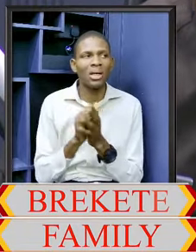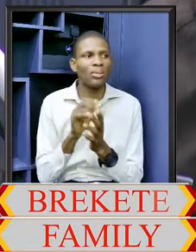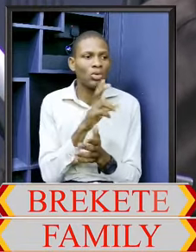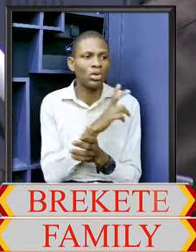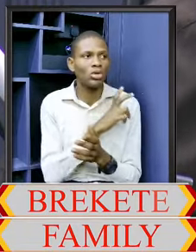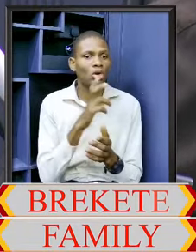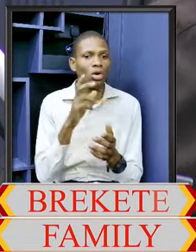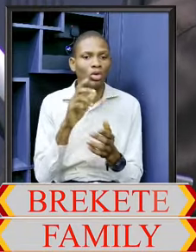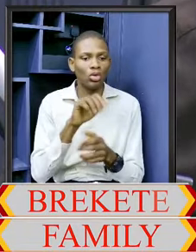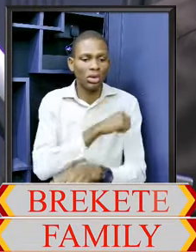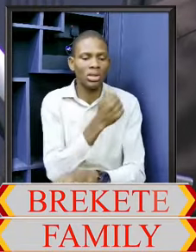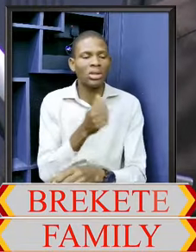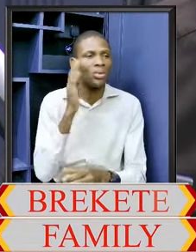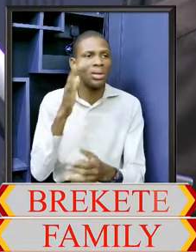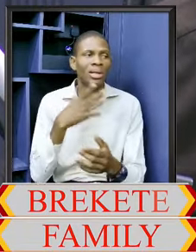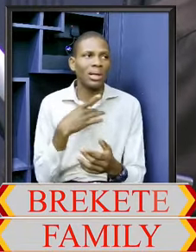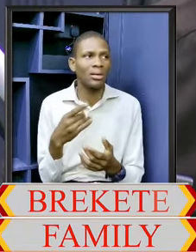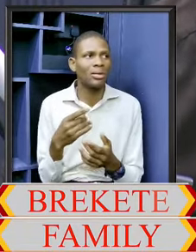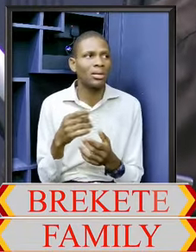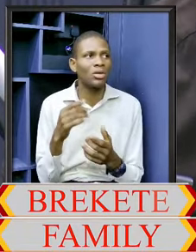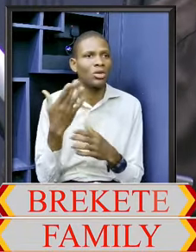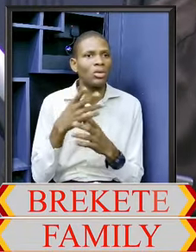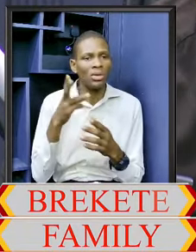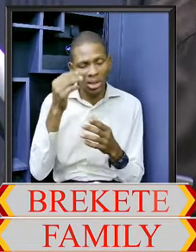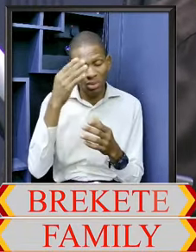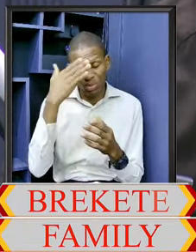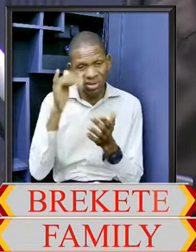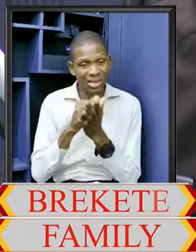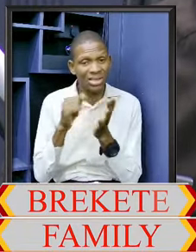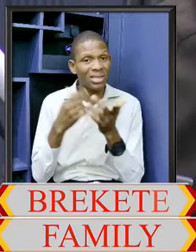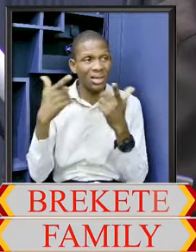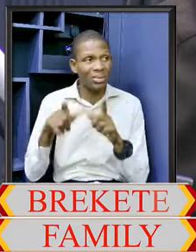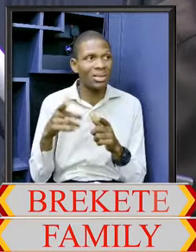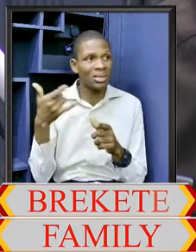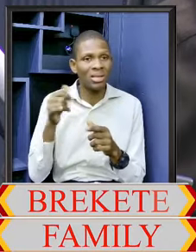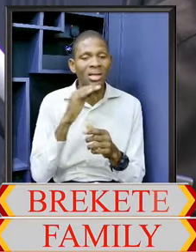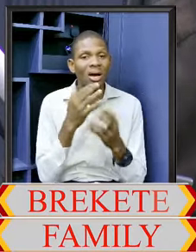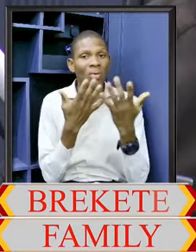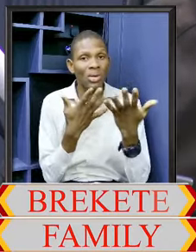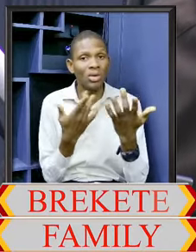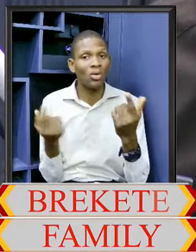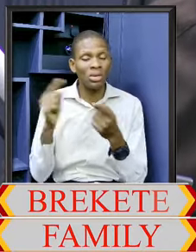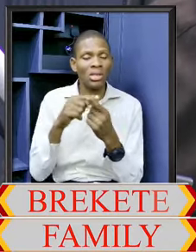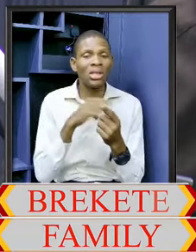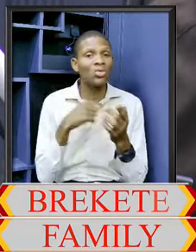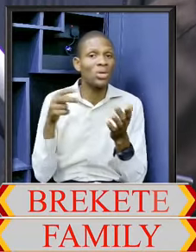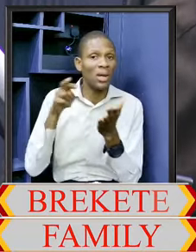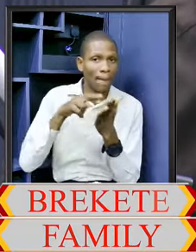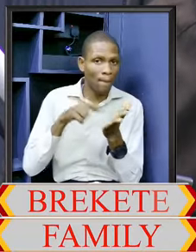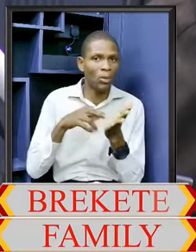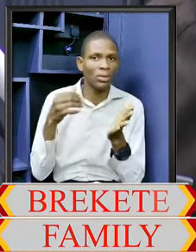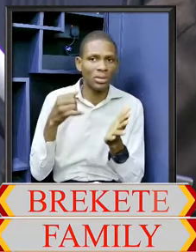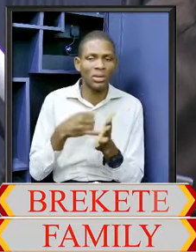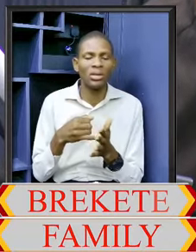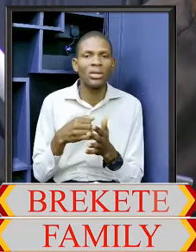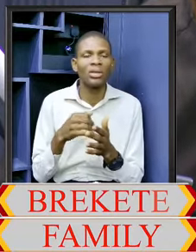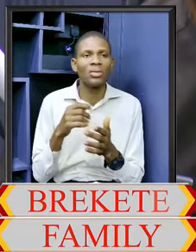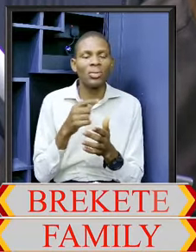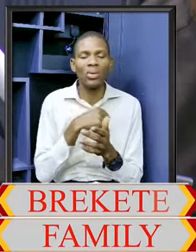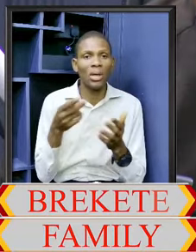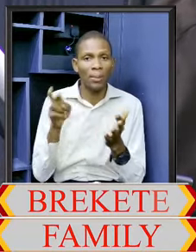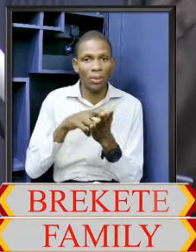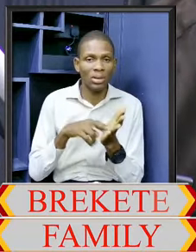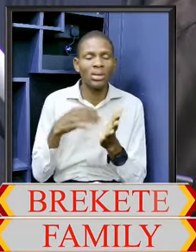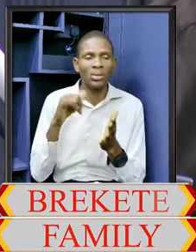with. Even though some of them go, no, say, this kind thing, they happen. Then they wait until we report them. But when we report them, then they take action most